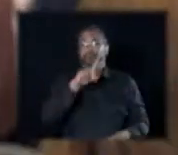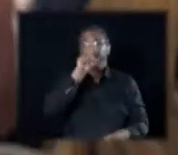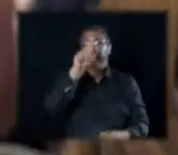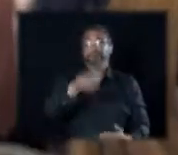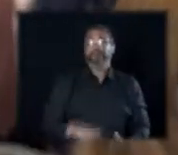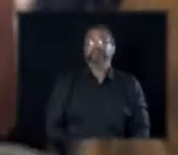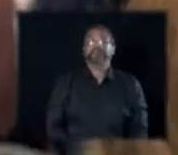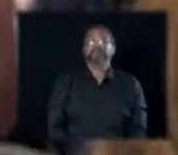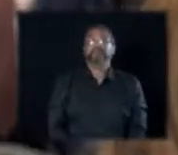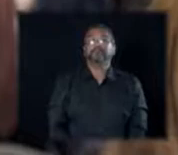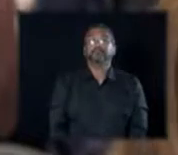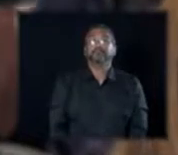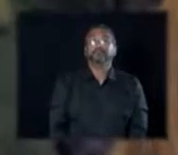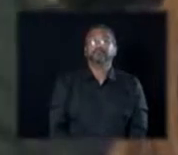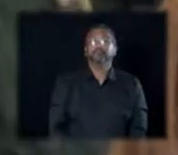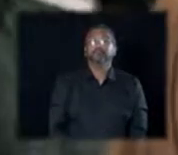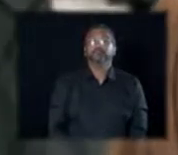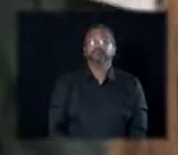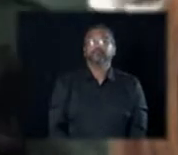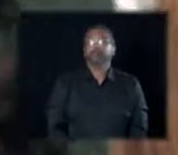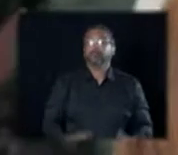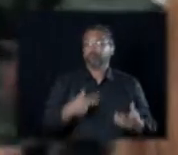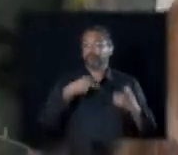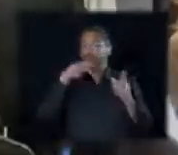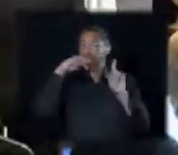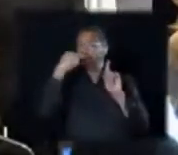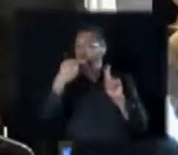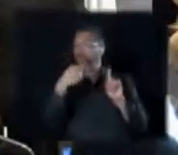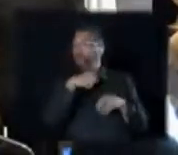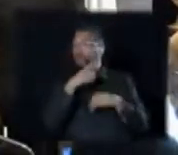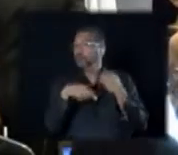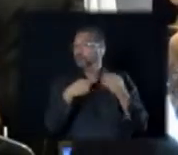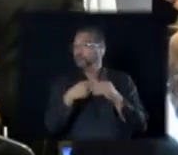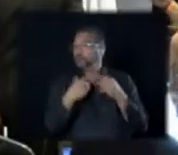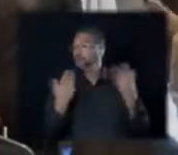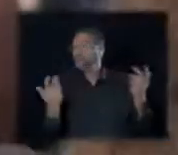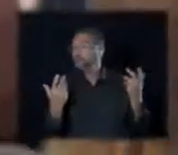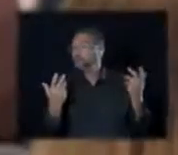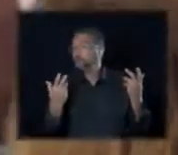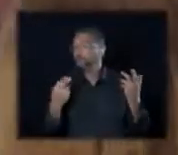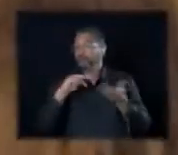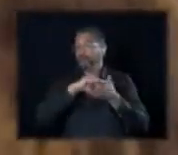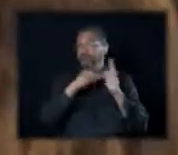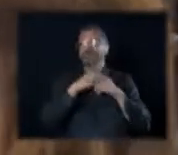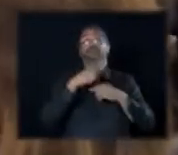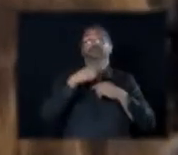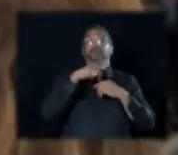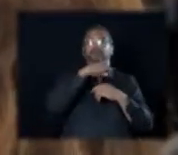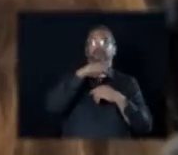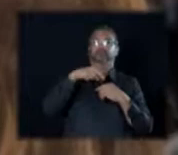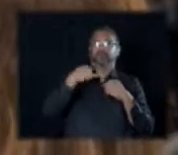the board in terms of that possible legislation by the government. What's the position of the board?